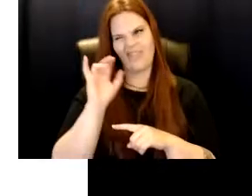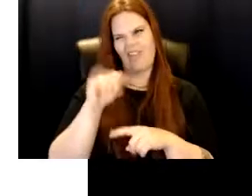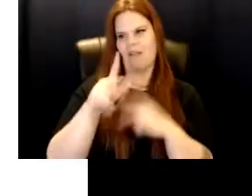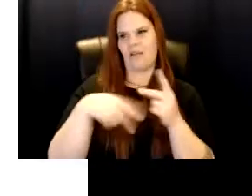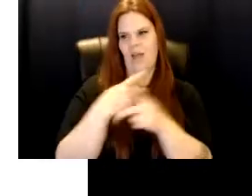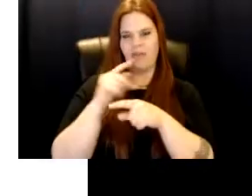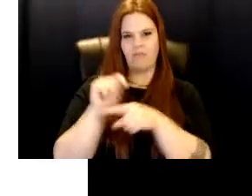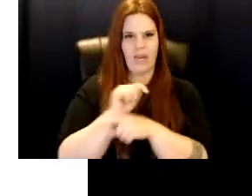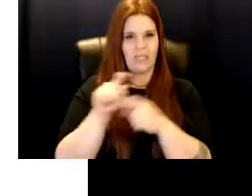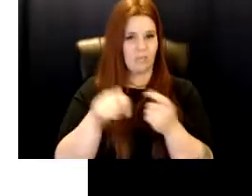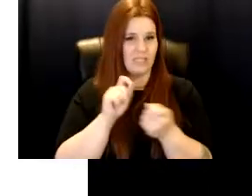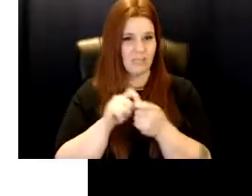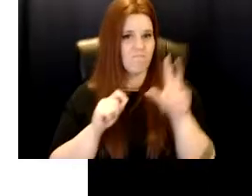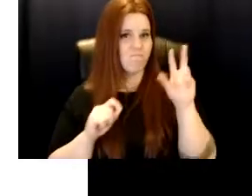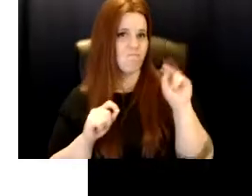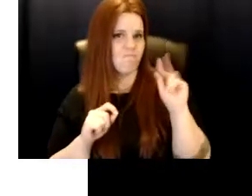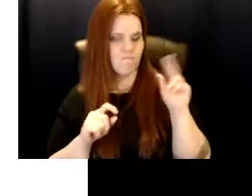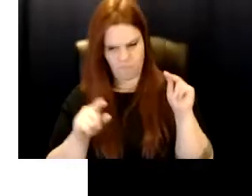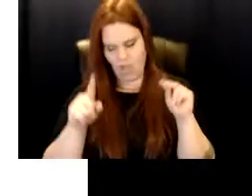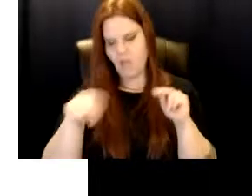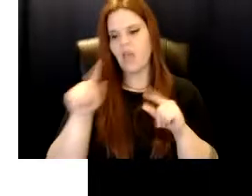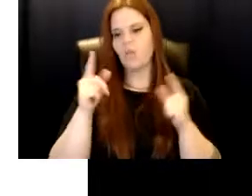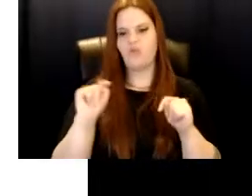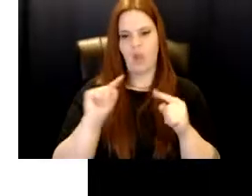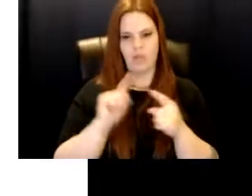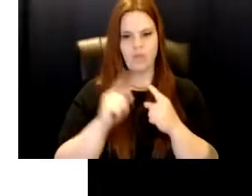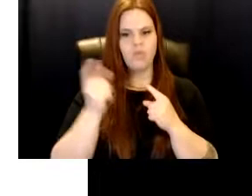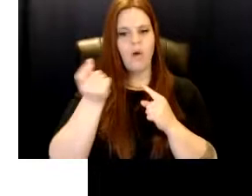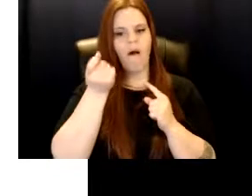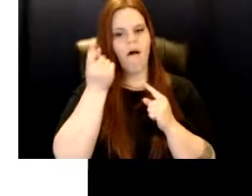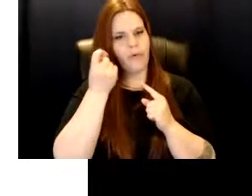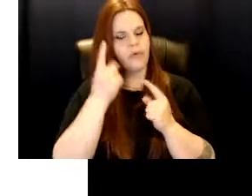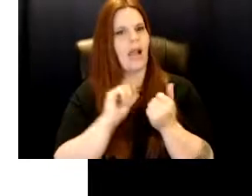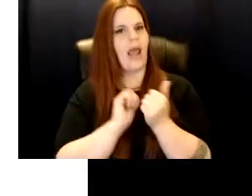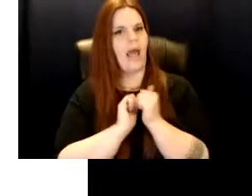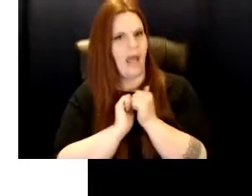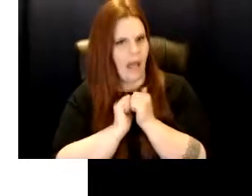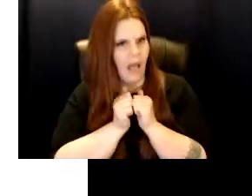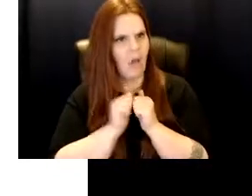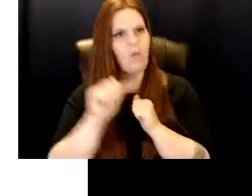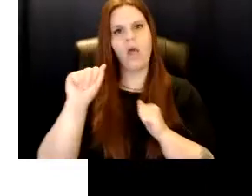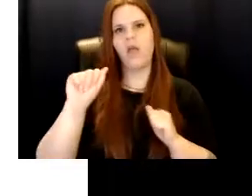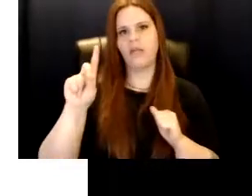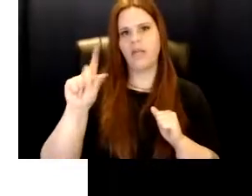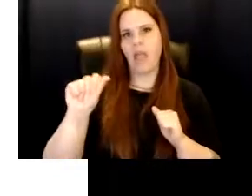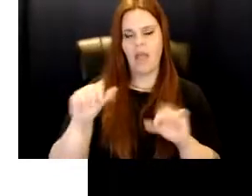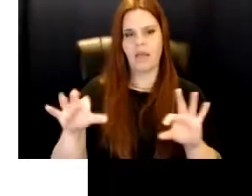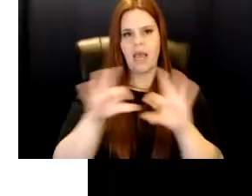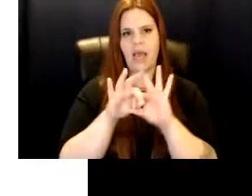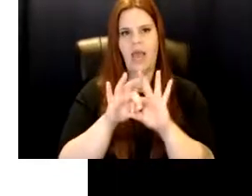training specifically. They were trying to understand how ADA connects